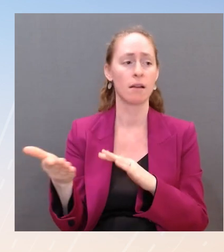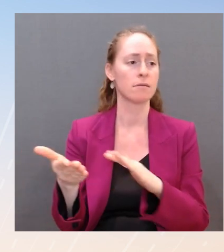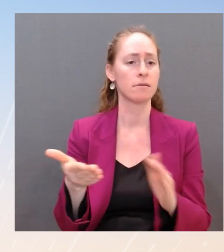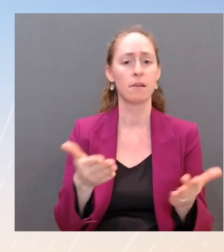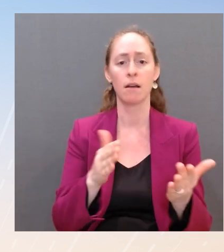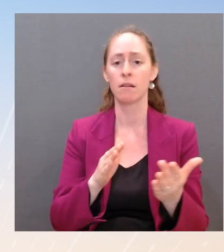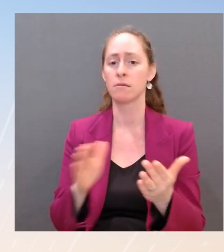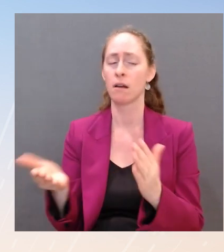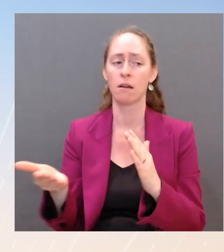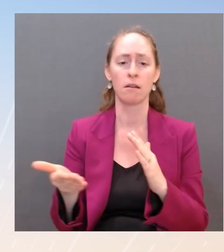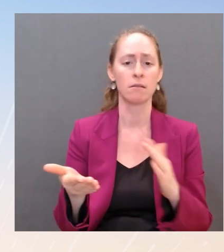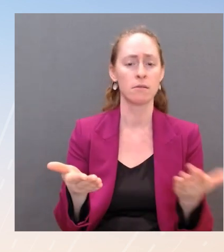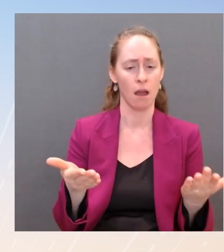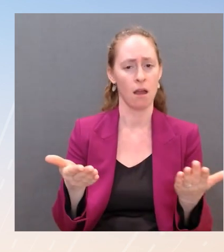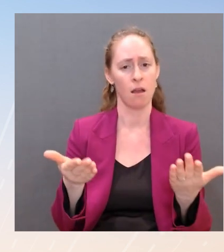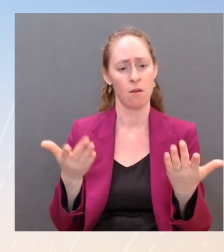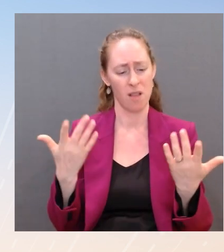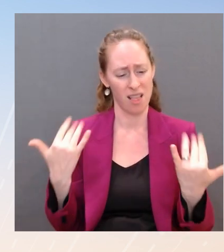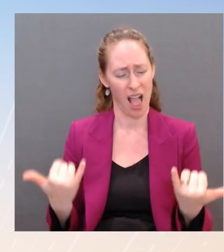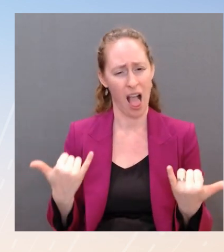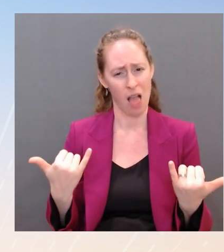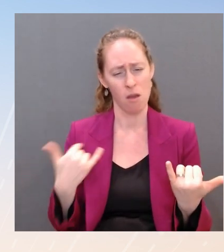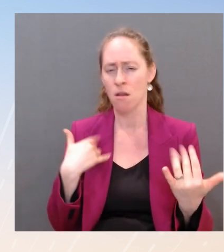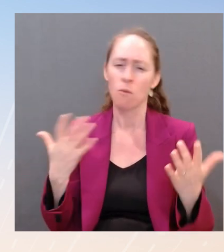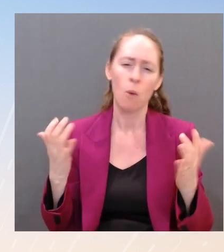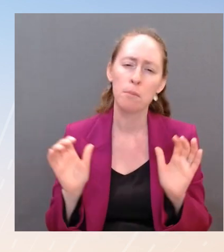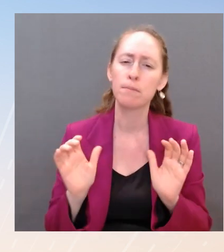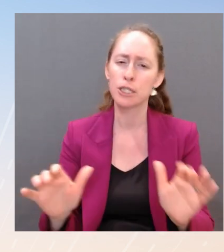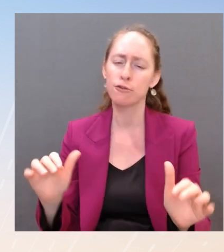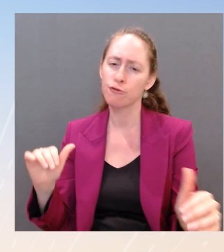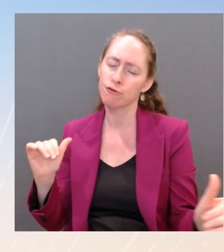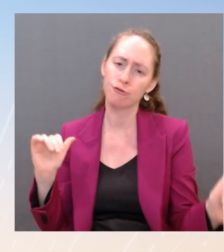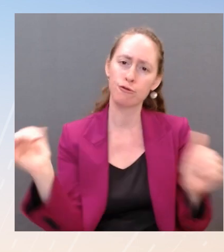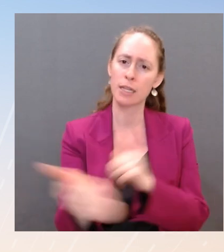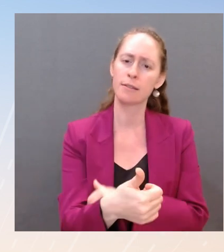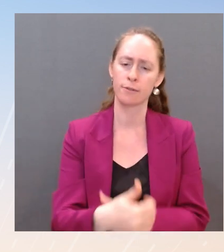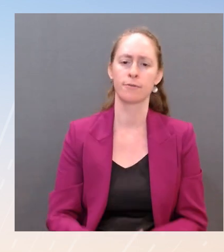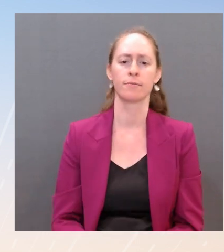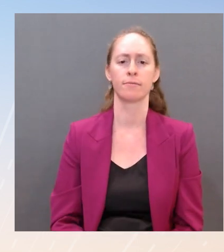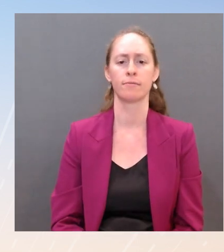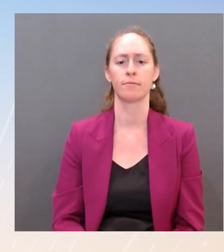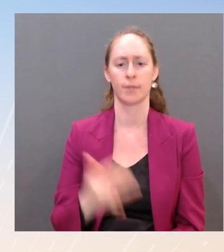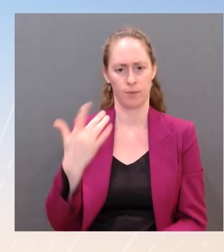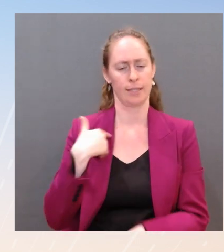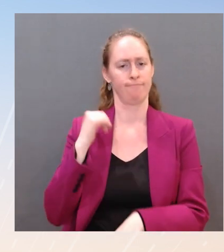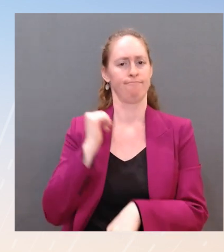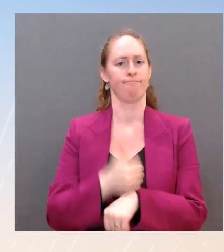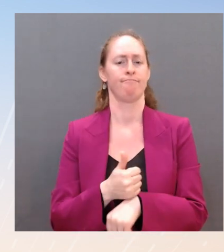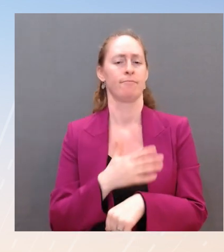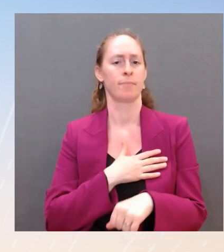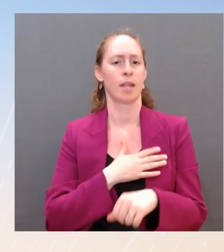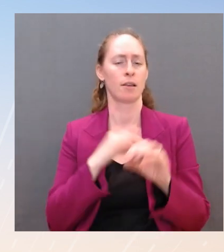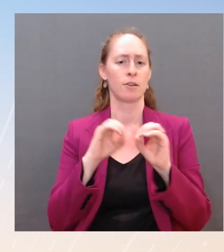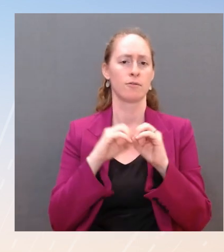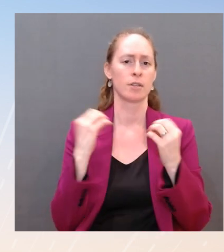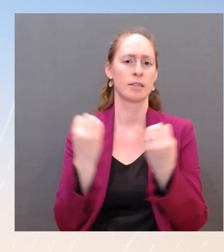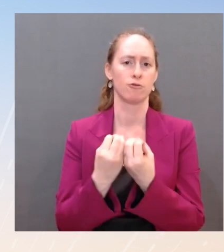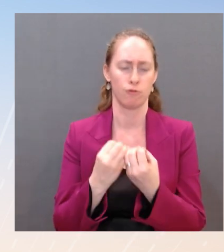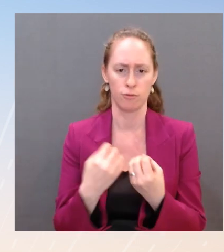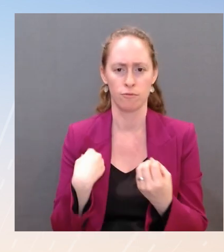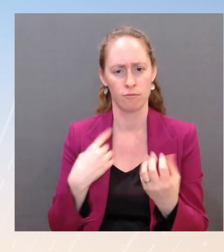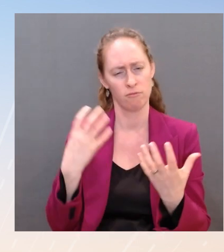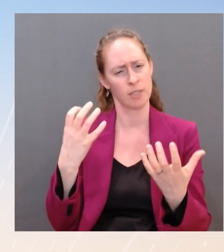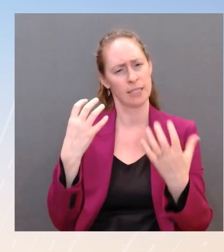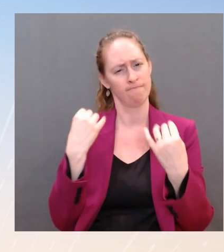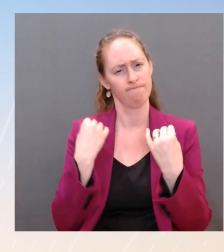change maker, starting an organization called Floramind, with the mission of empowering young people through mental health education in schools and in